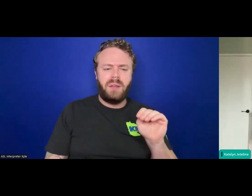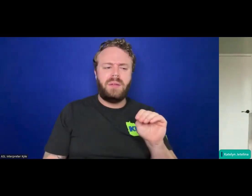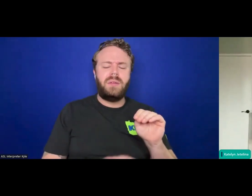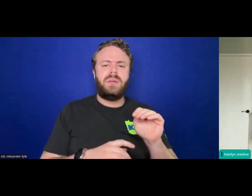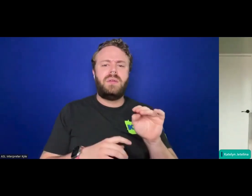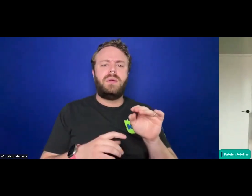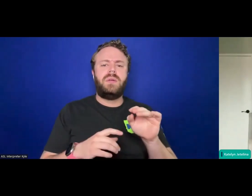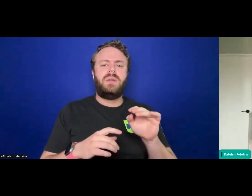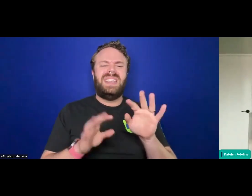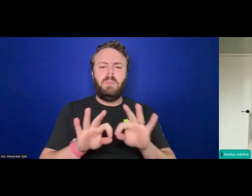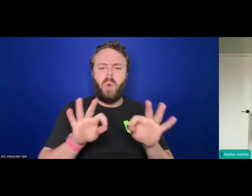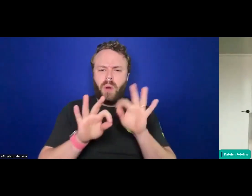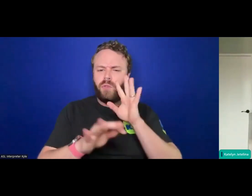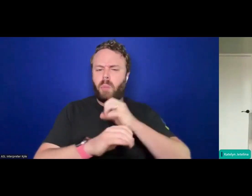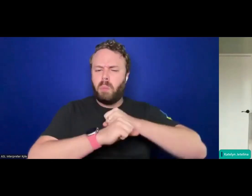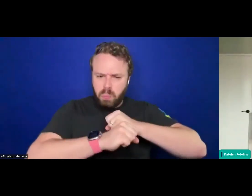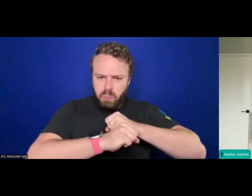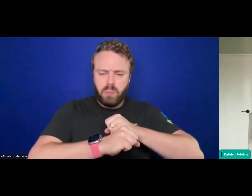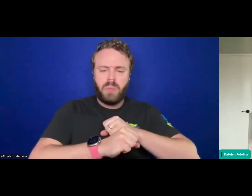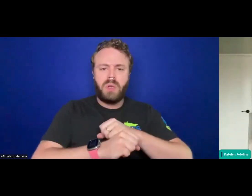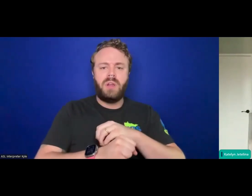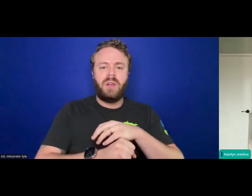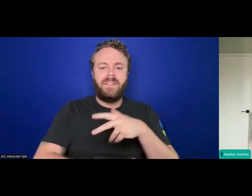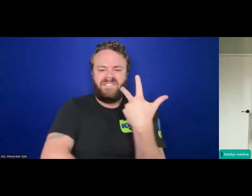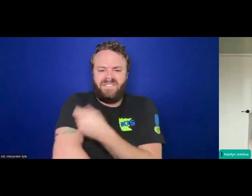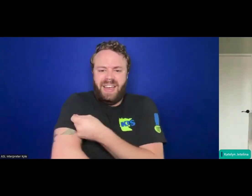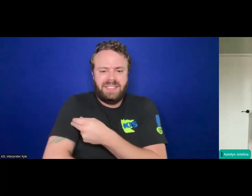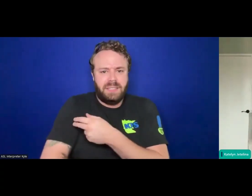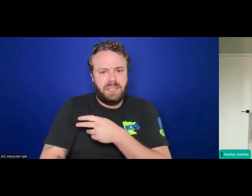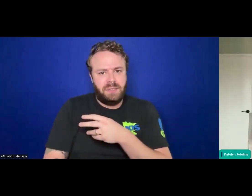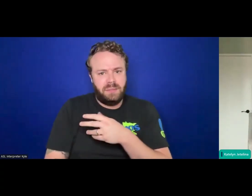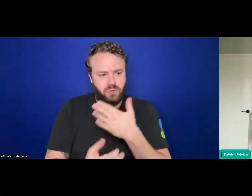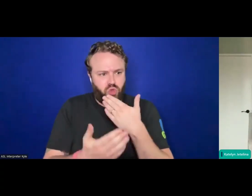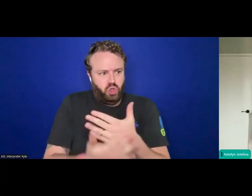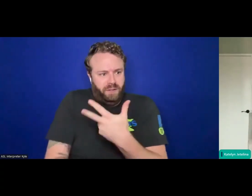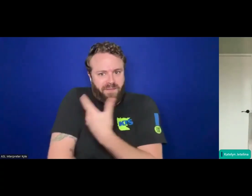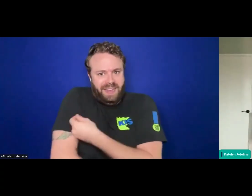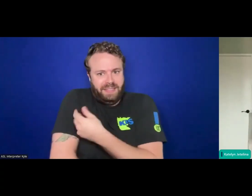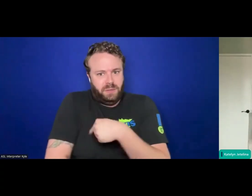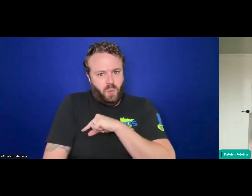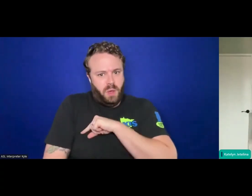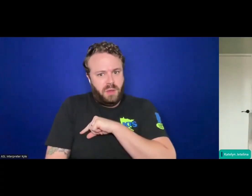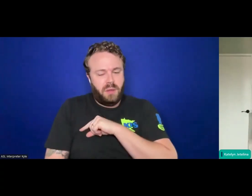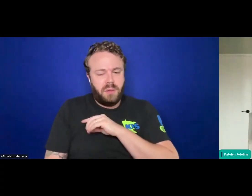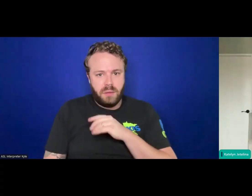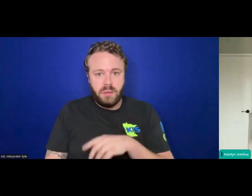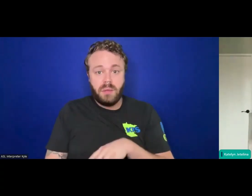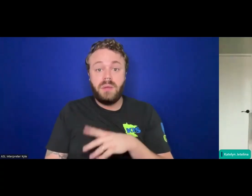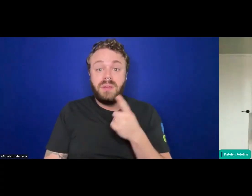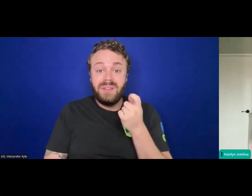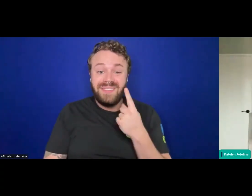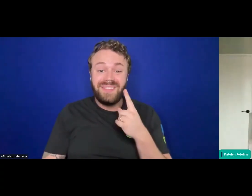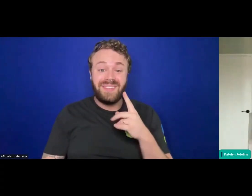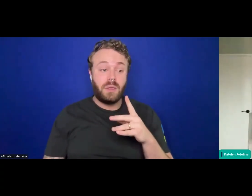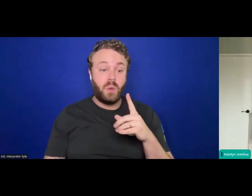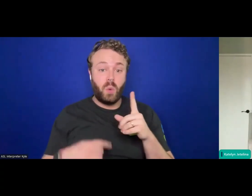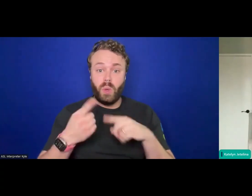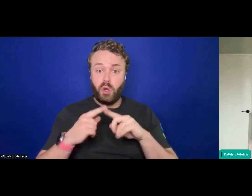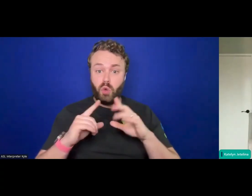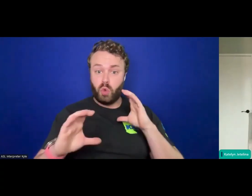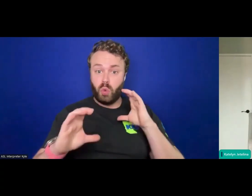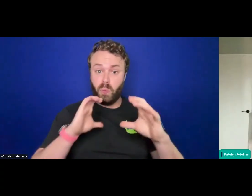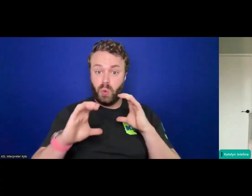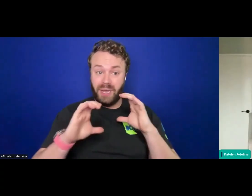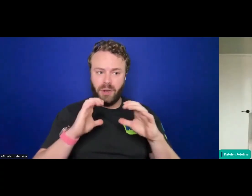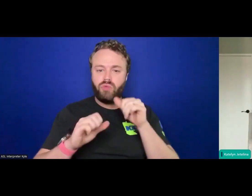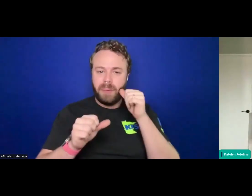integrity. Being human means that when you're communicating, realize that there's another human on the other